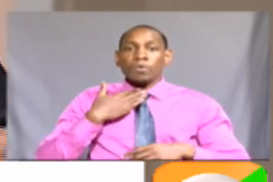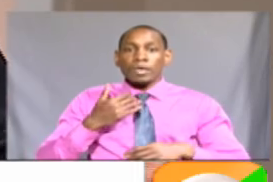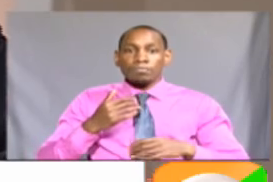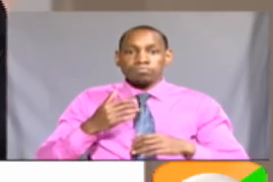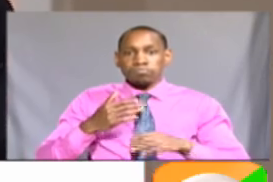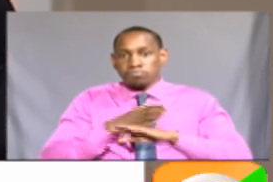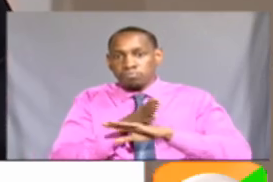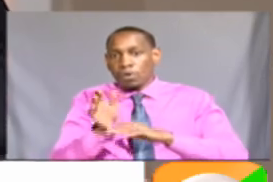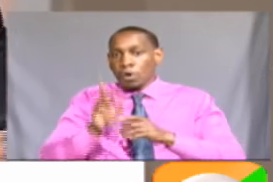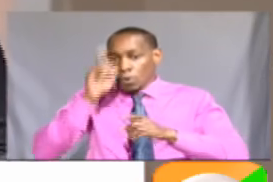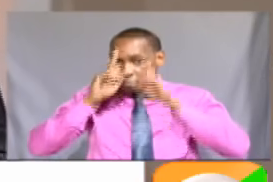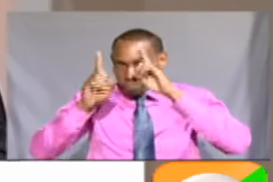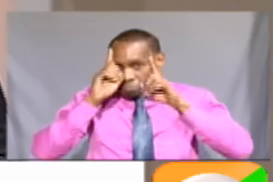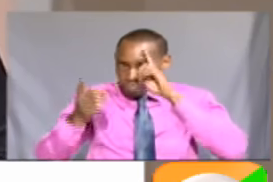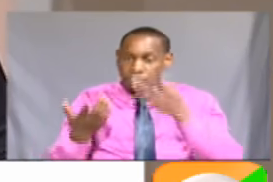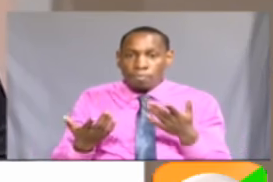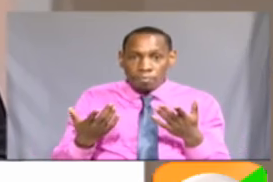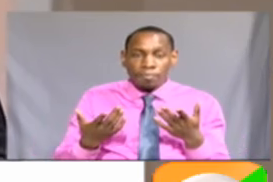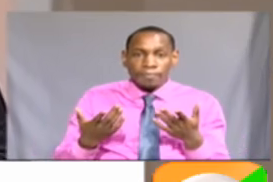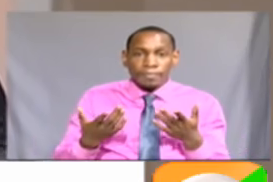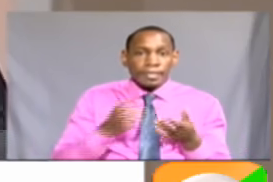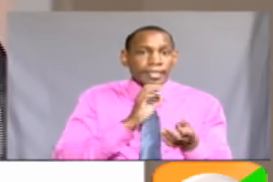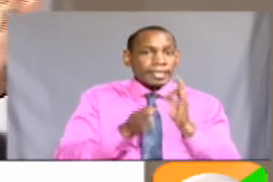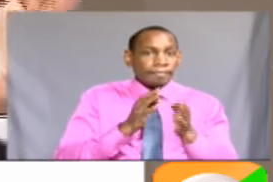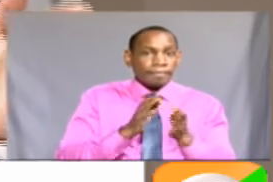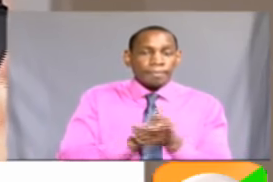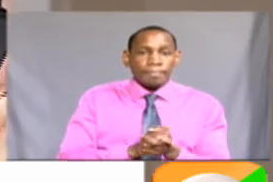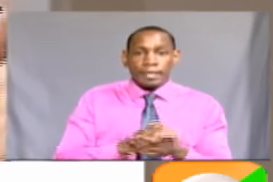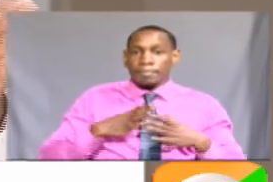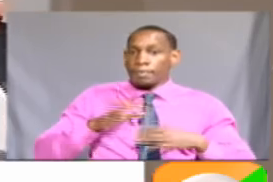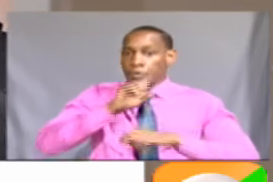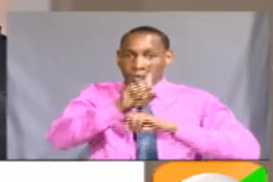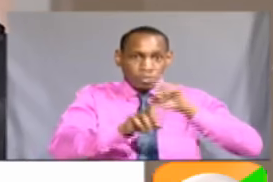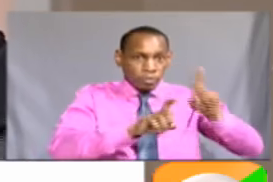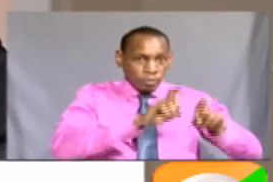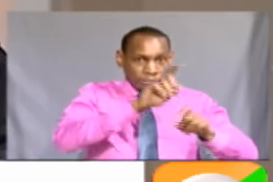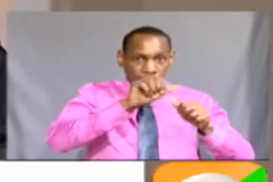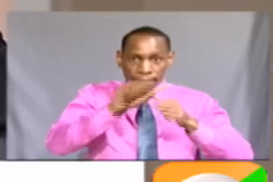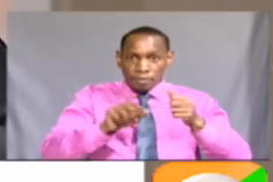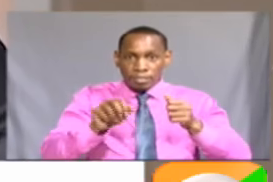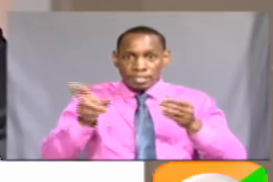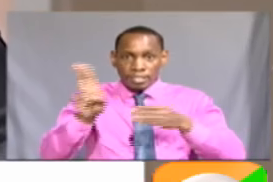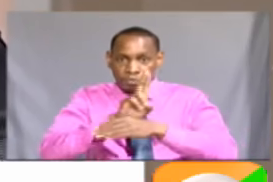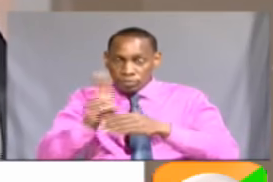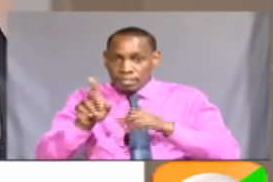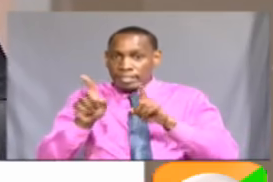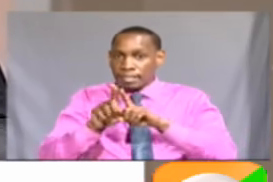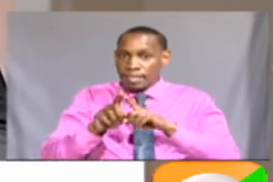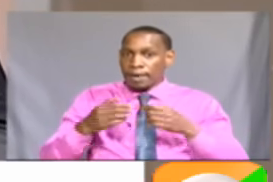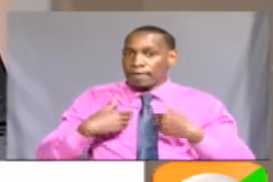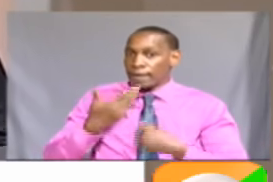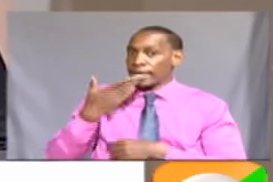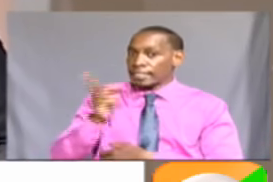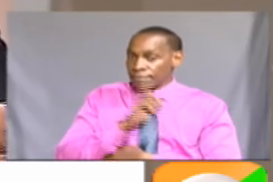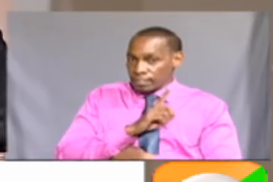me, propaganda, and so on and so forth. If people have asked questions about expenditure and you have given them